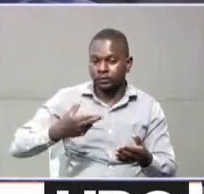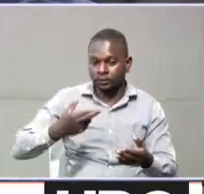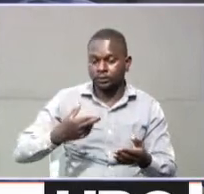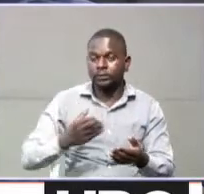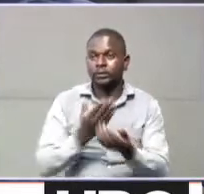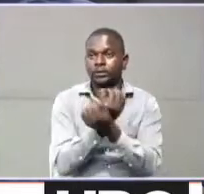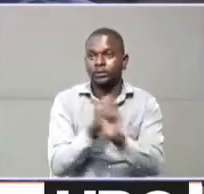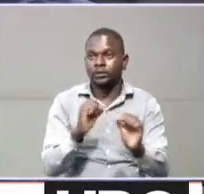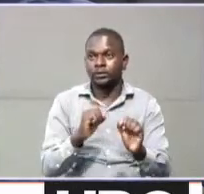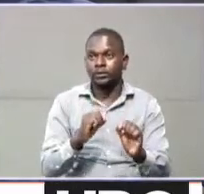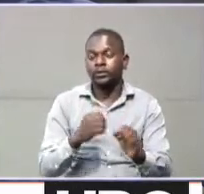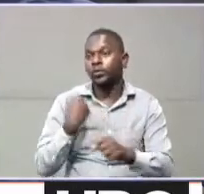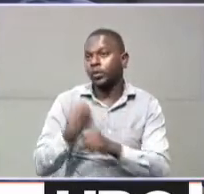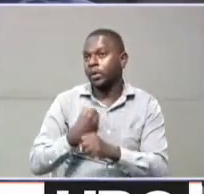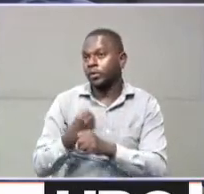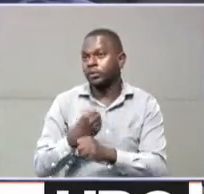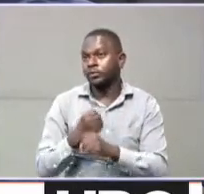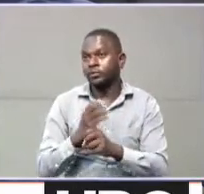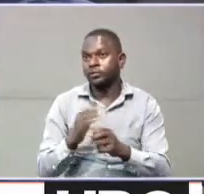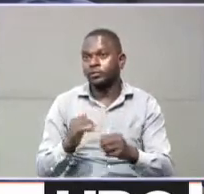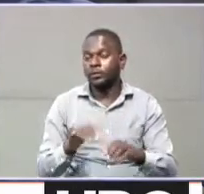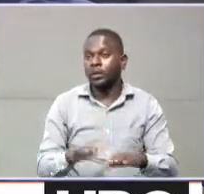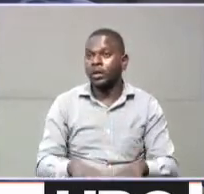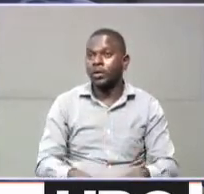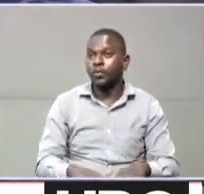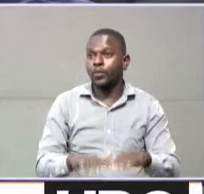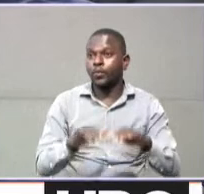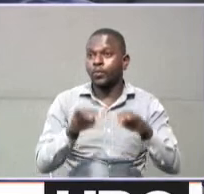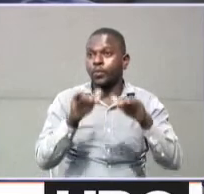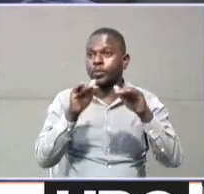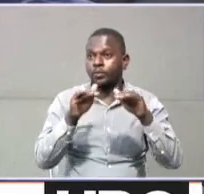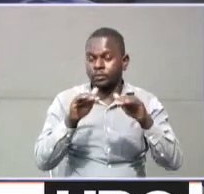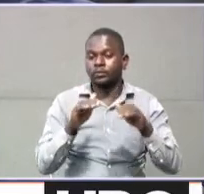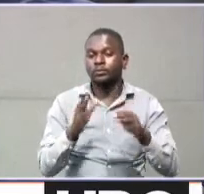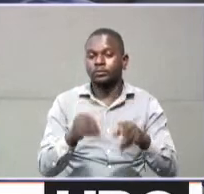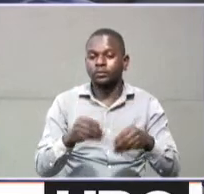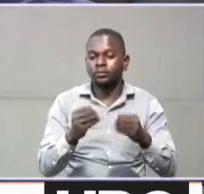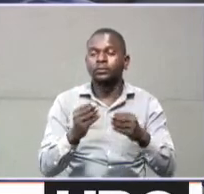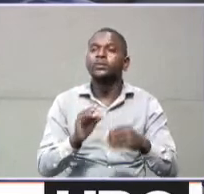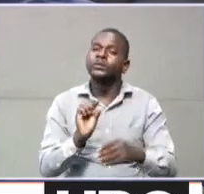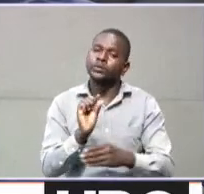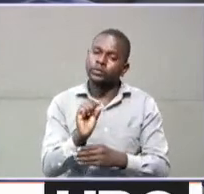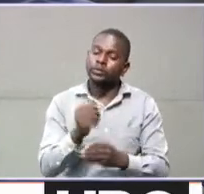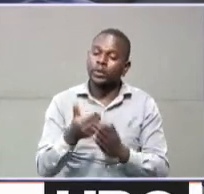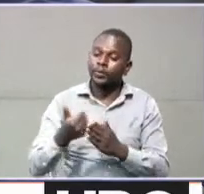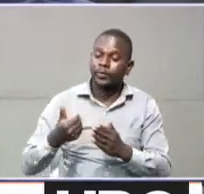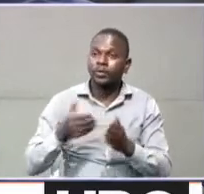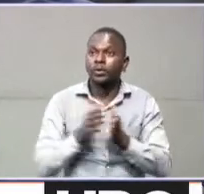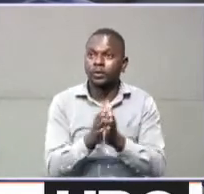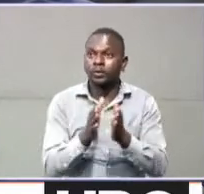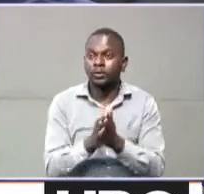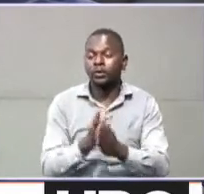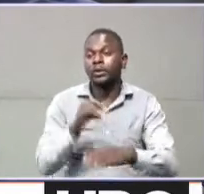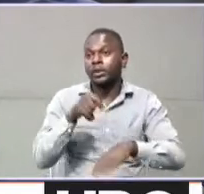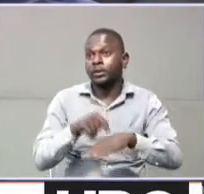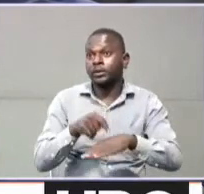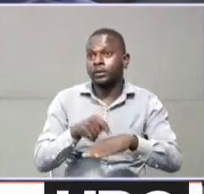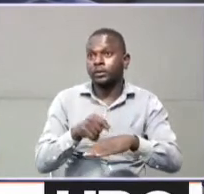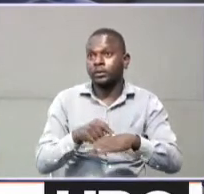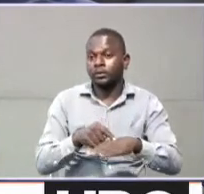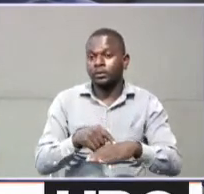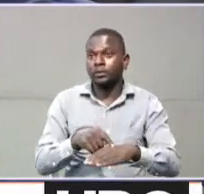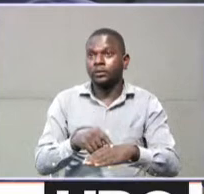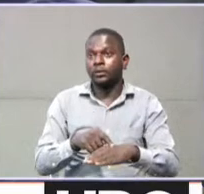rescue efforts flash floods give little like i've already told you for no time to